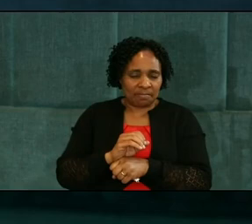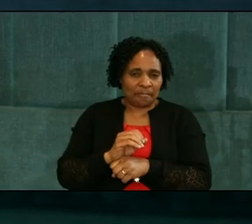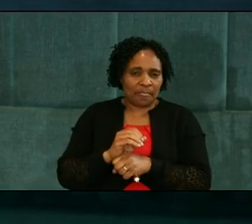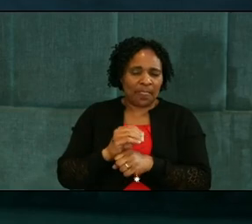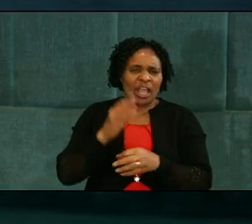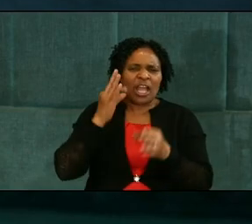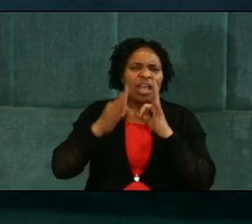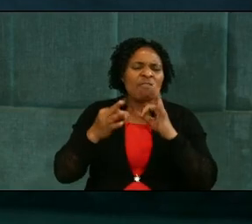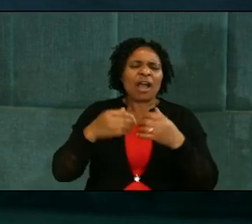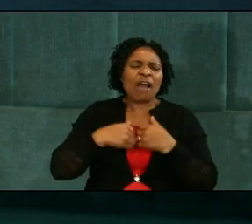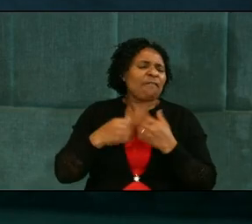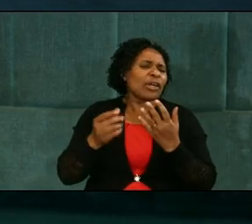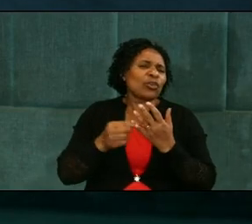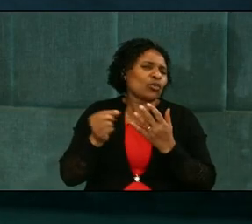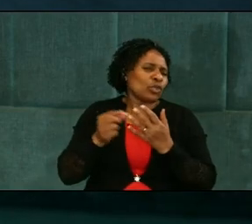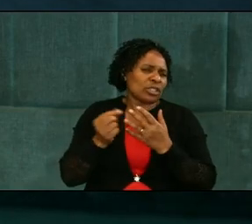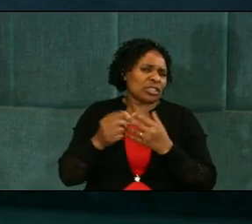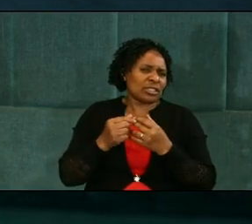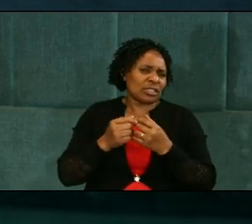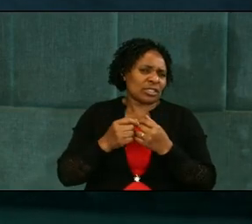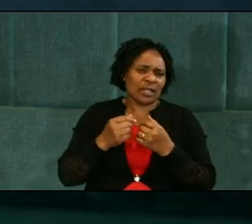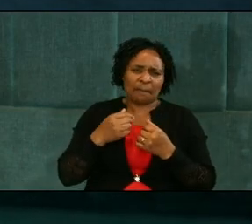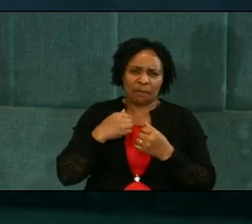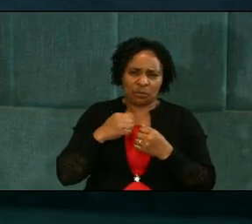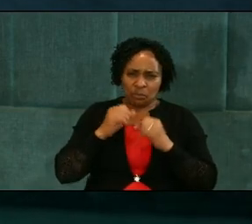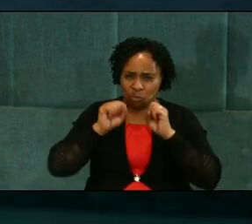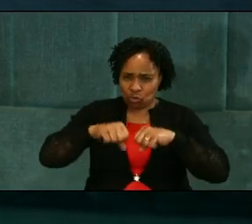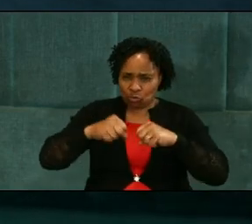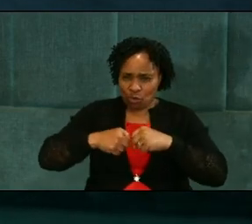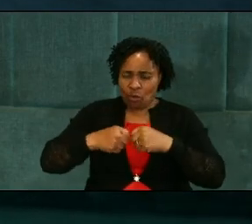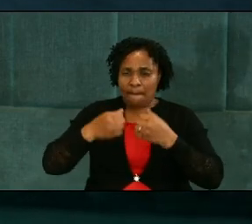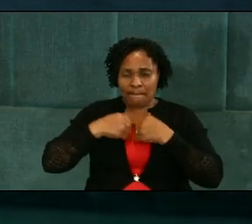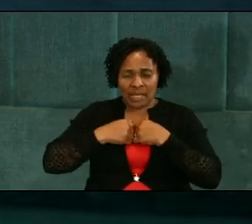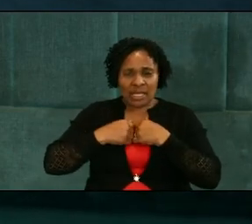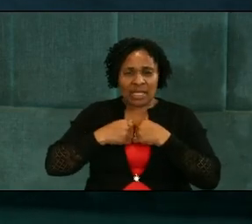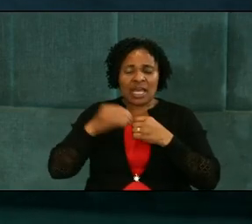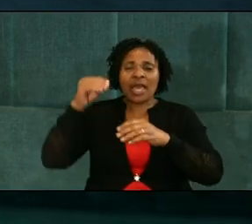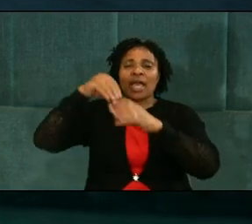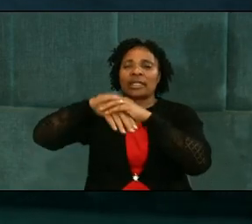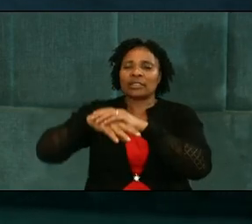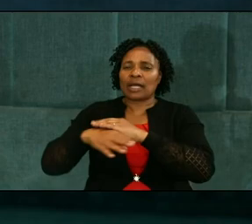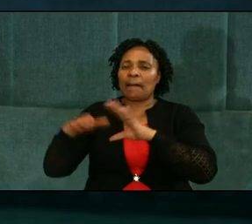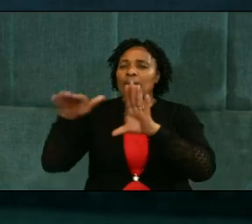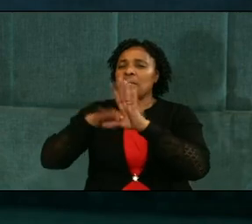If I had a choice, I wouldn't want my membership in the seventh church.